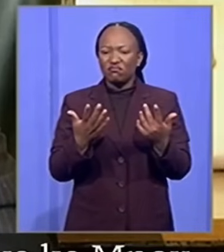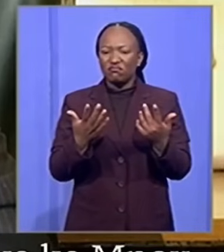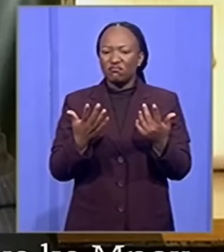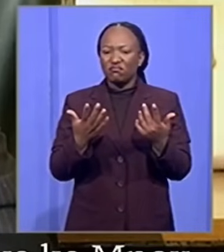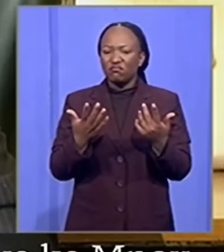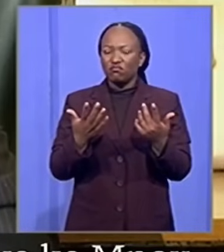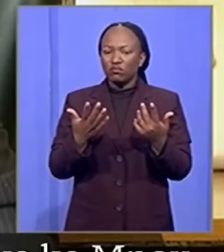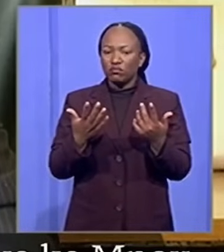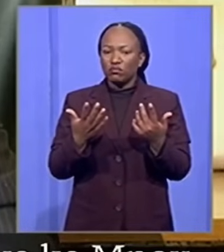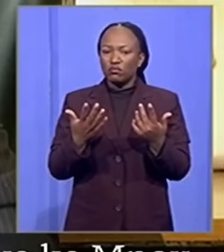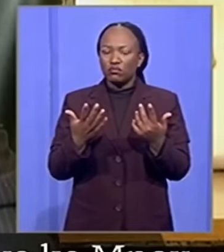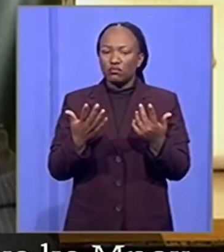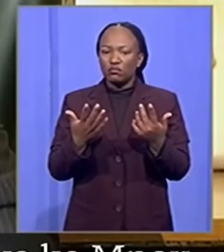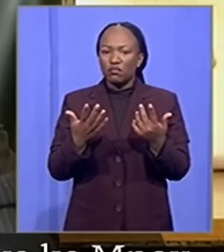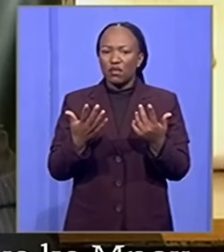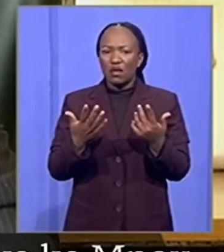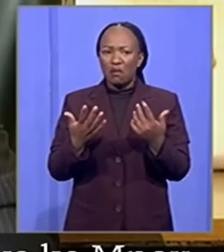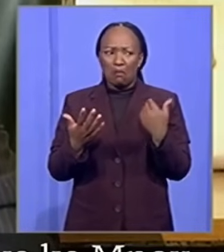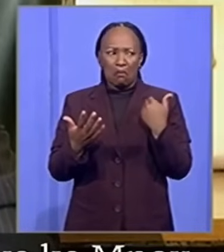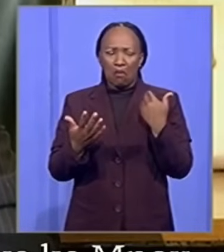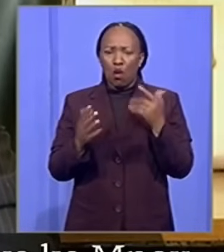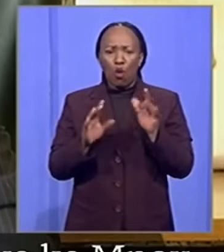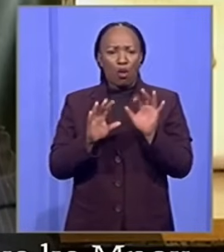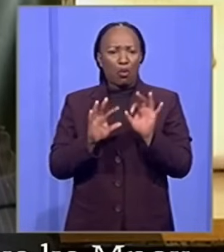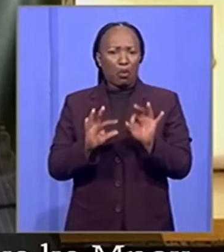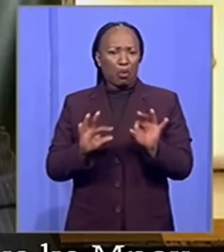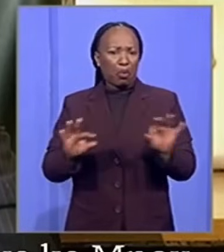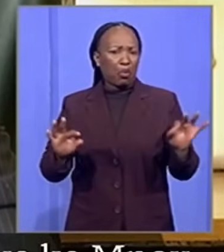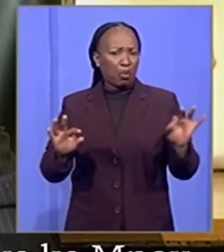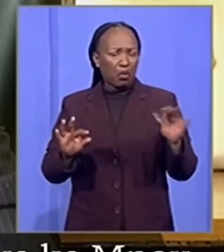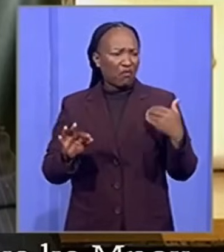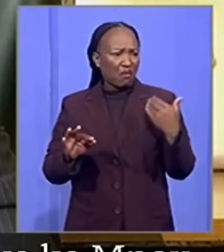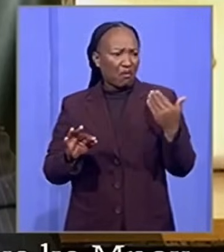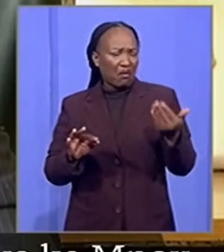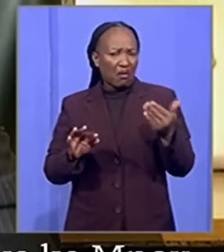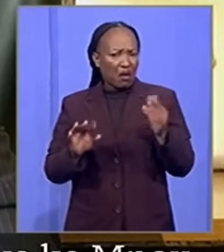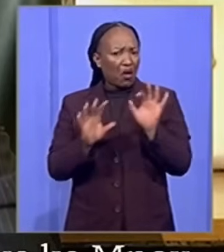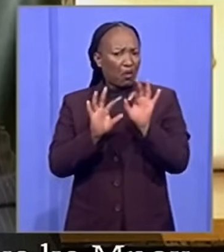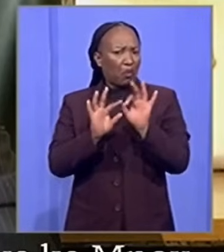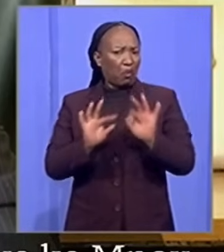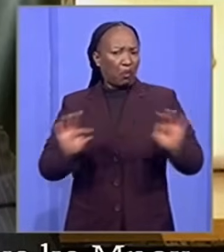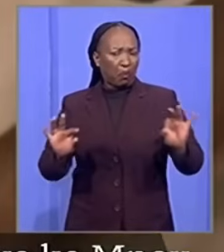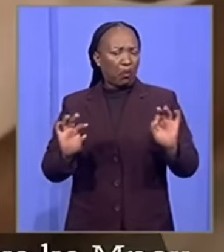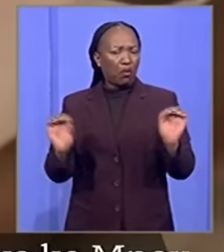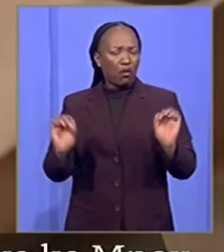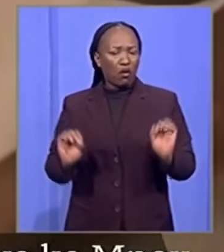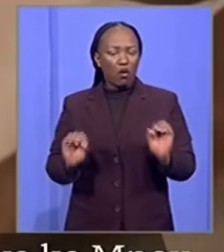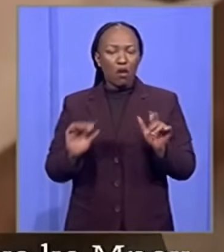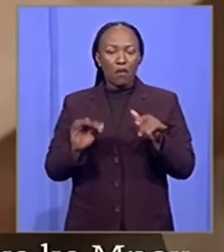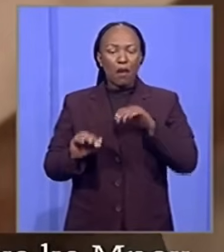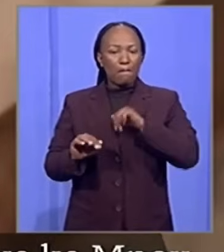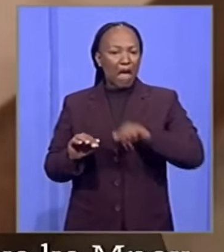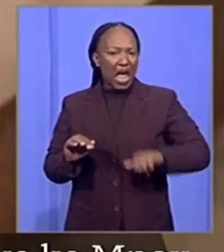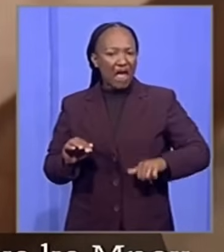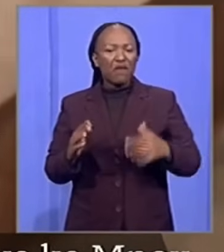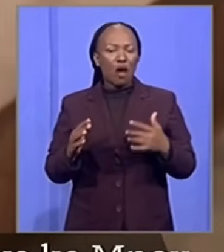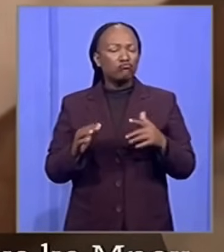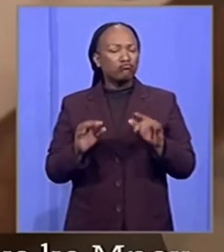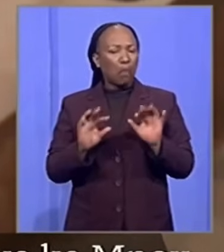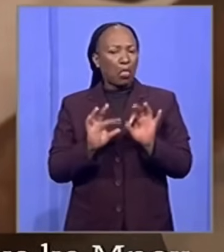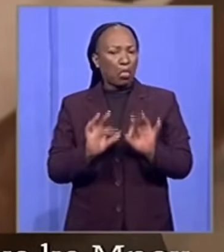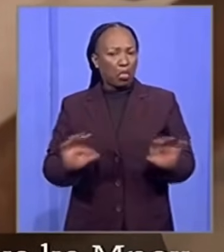much around lately, among other reasons because of the behaviors of the people. Shabalala o re